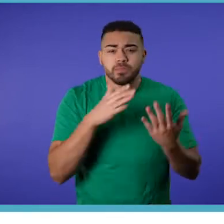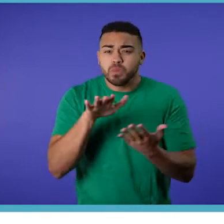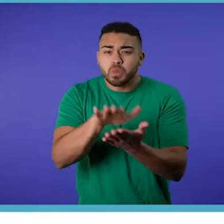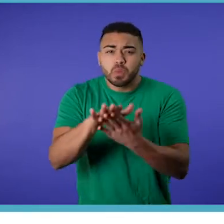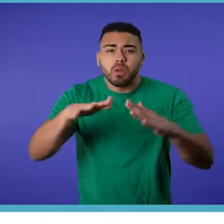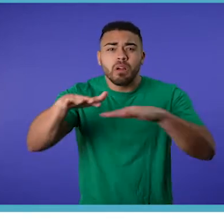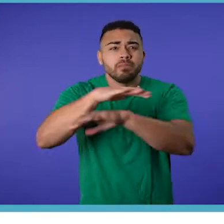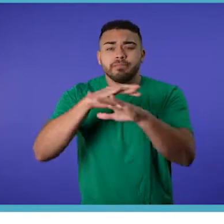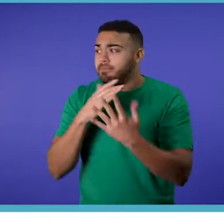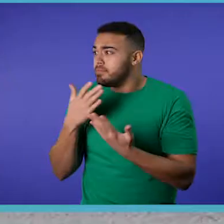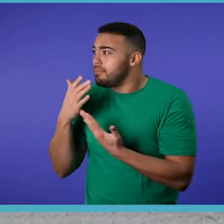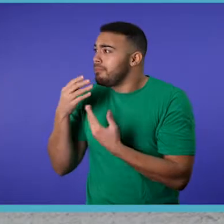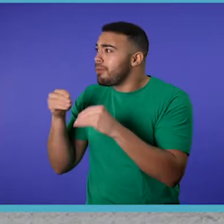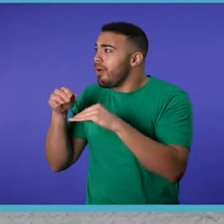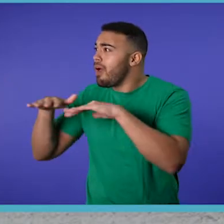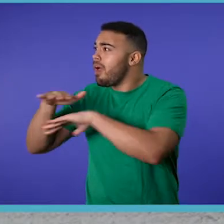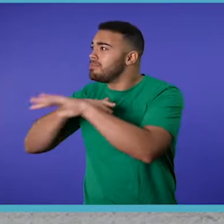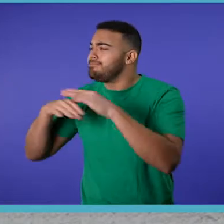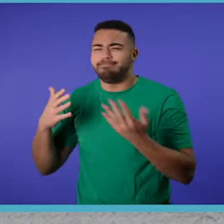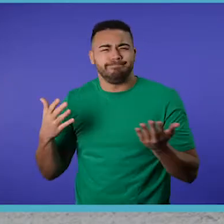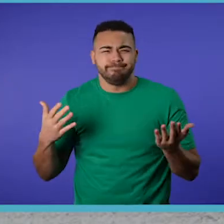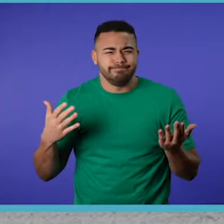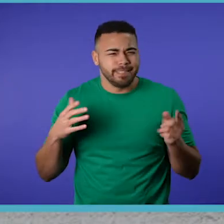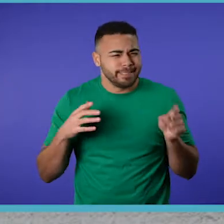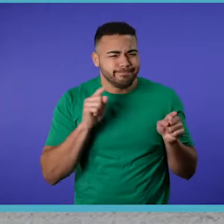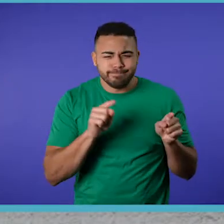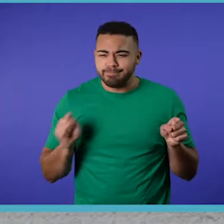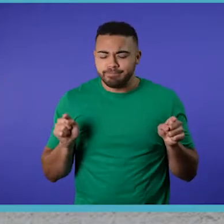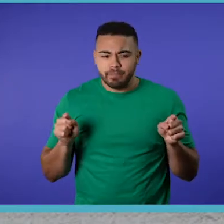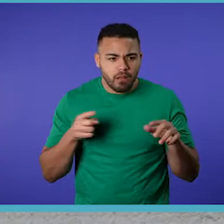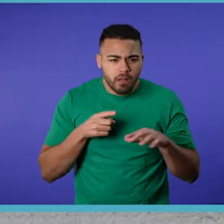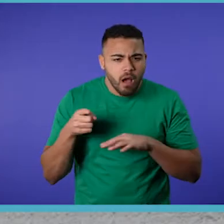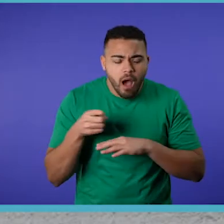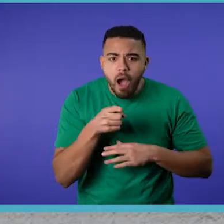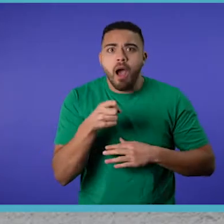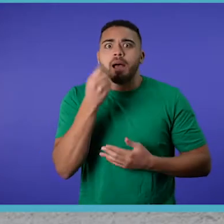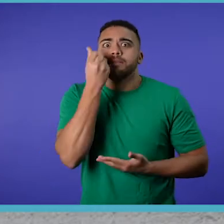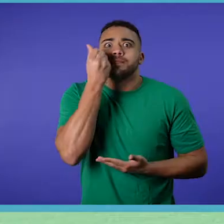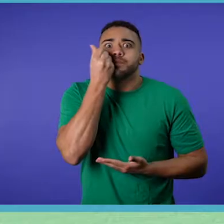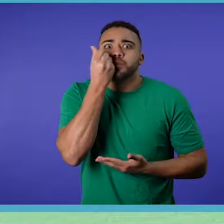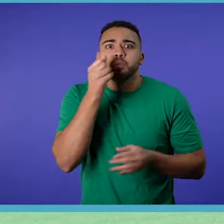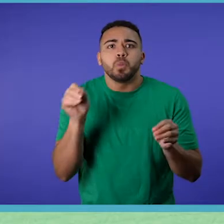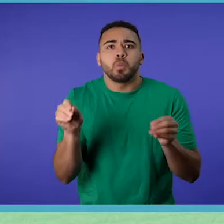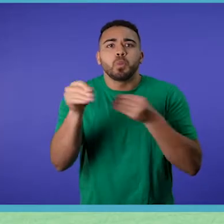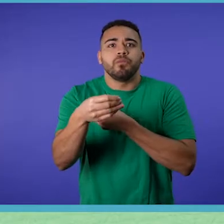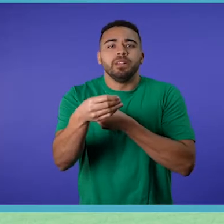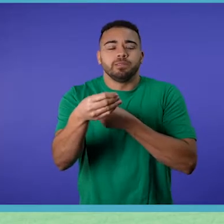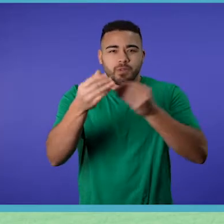school, the mall. At the dentist's office, he found a wall.